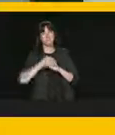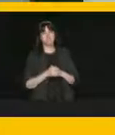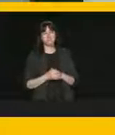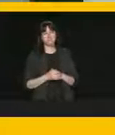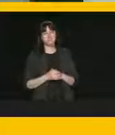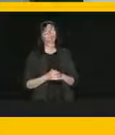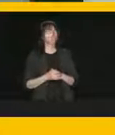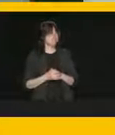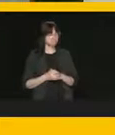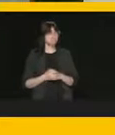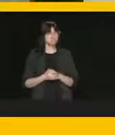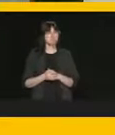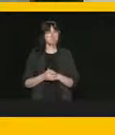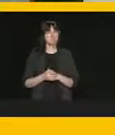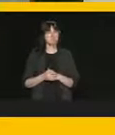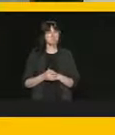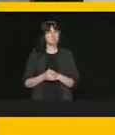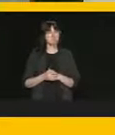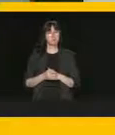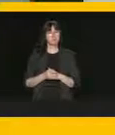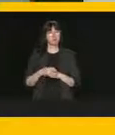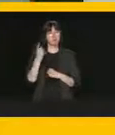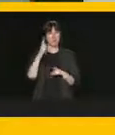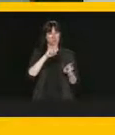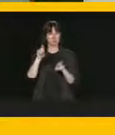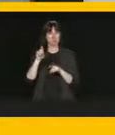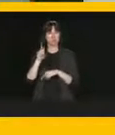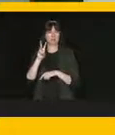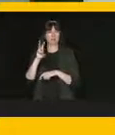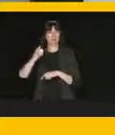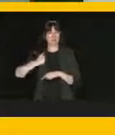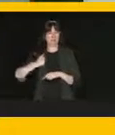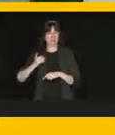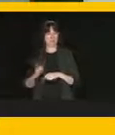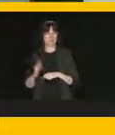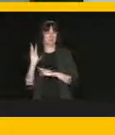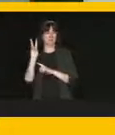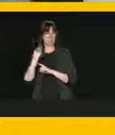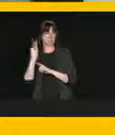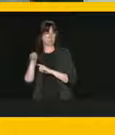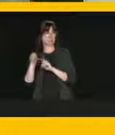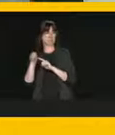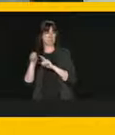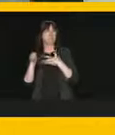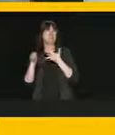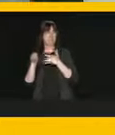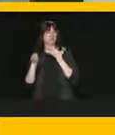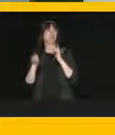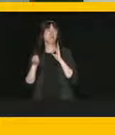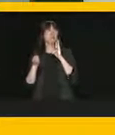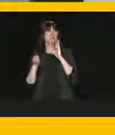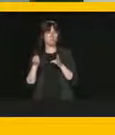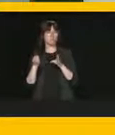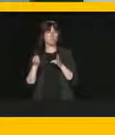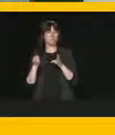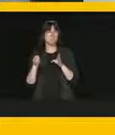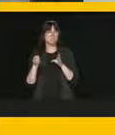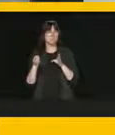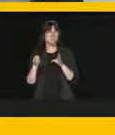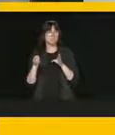Maintenant, Yes. selon un sondage, M. Trudeau, il y a Now, according 60% des to Canadiens qui polls, croient qu'un éventuel 60% of vaccin Canadians contre la think that COVID-19 a vaccine